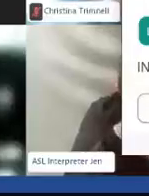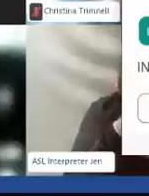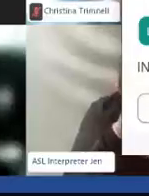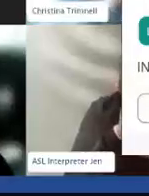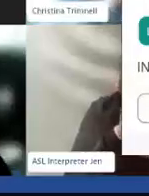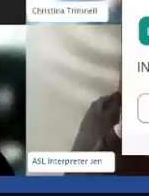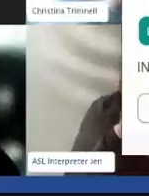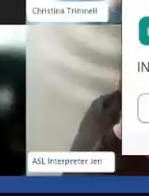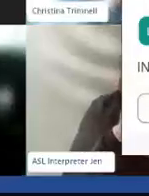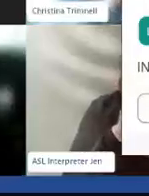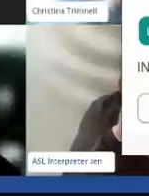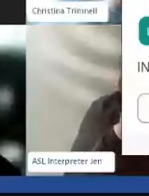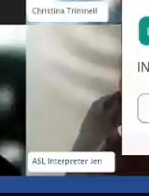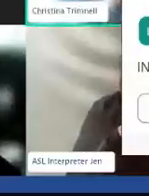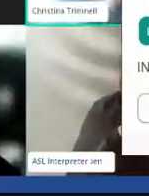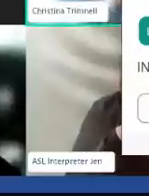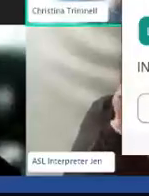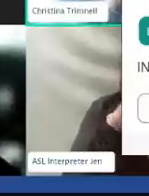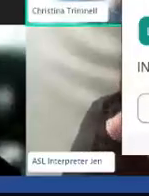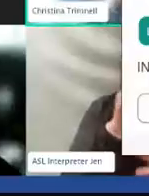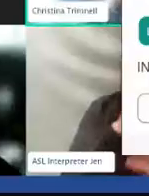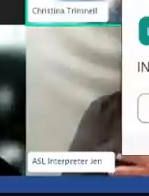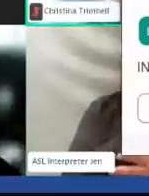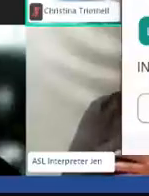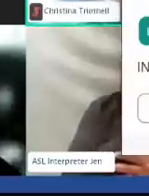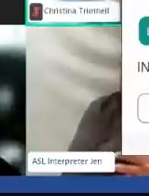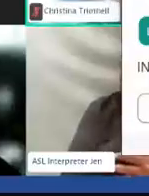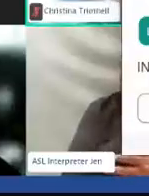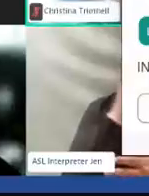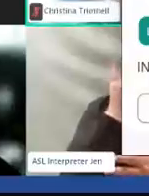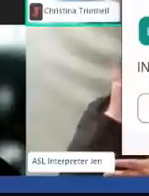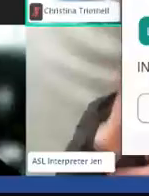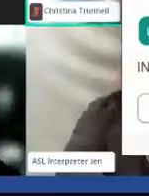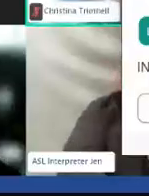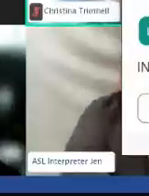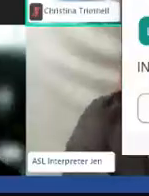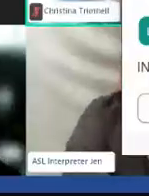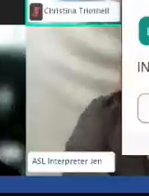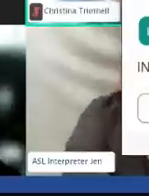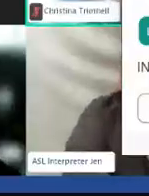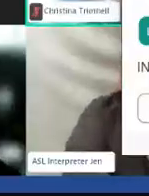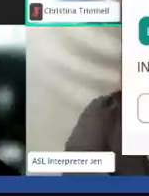Christina? This is Christina, yes. Catherine?